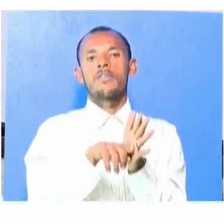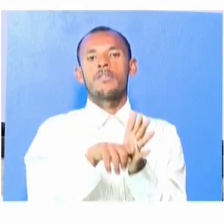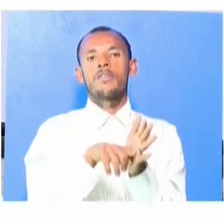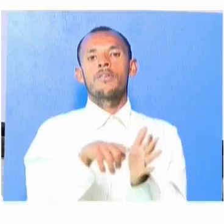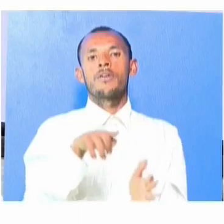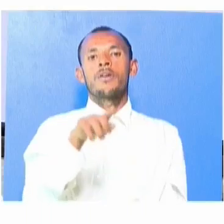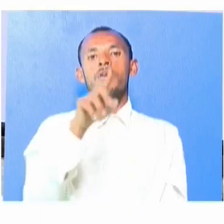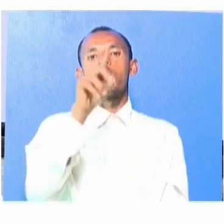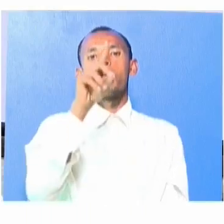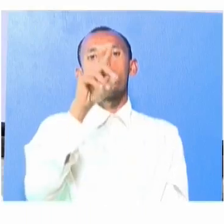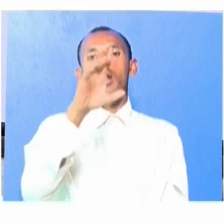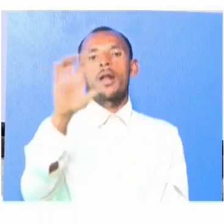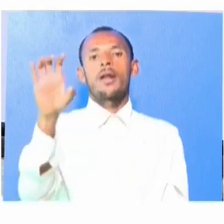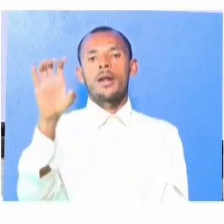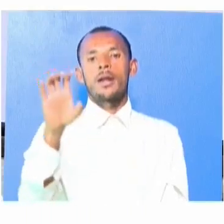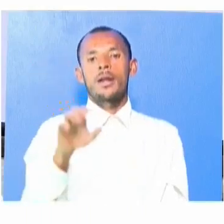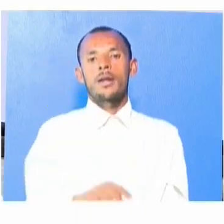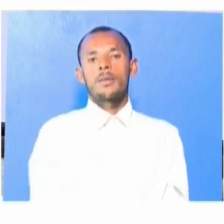100.